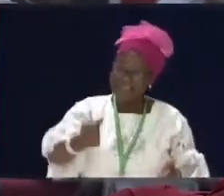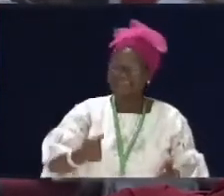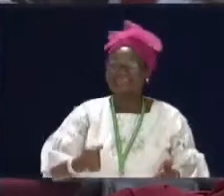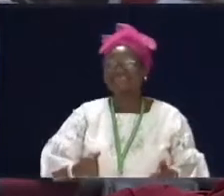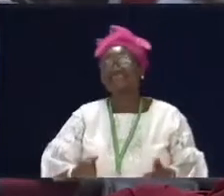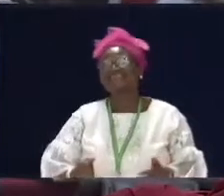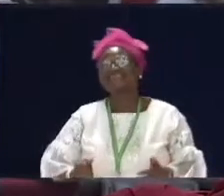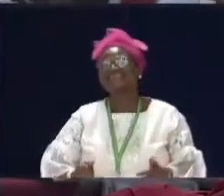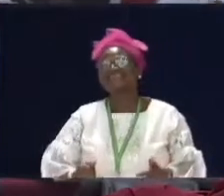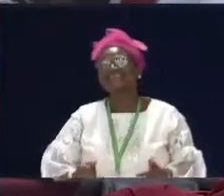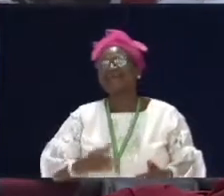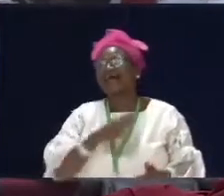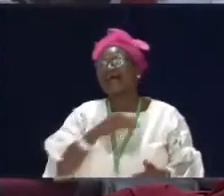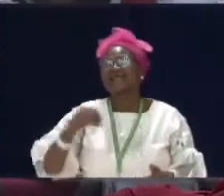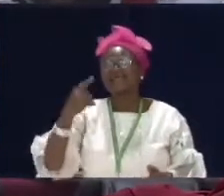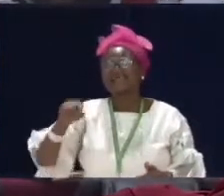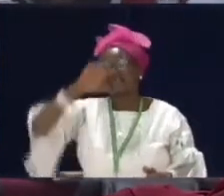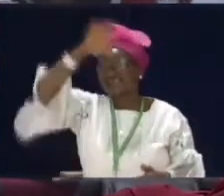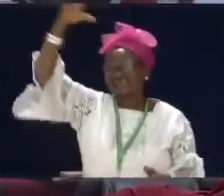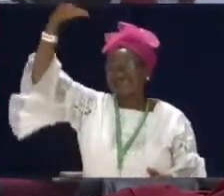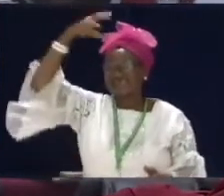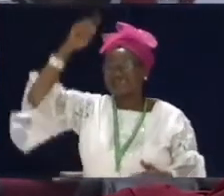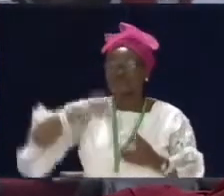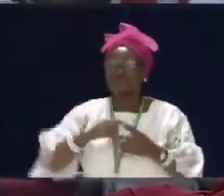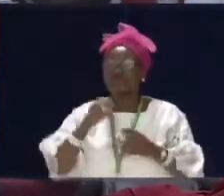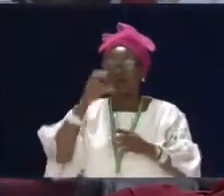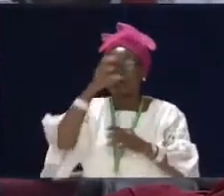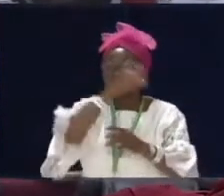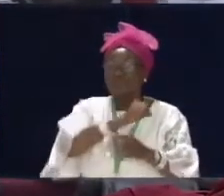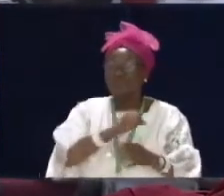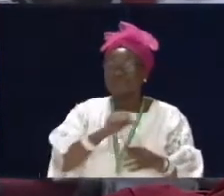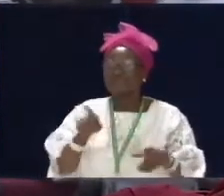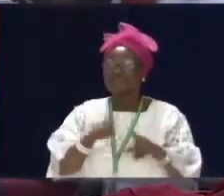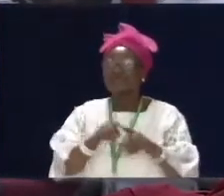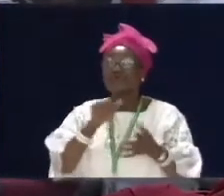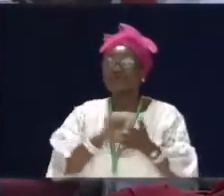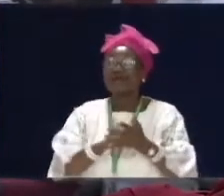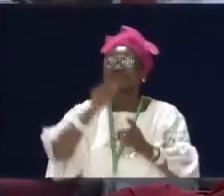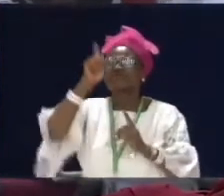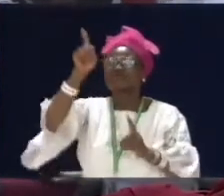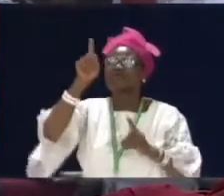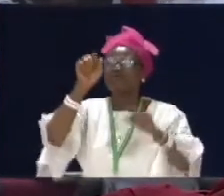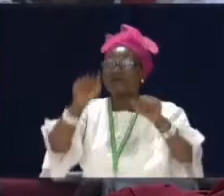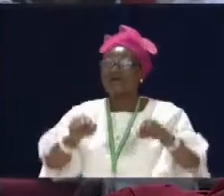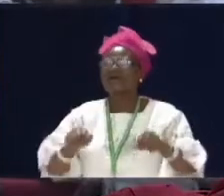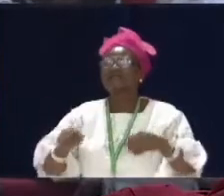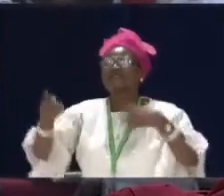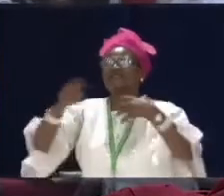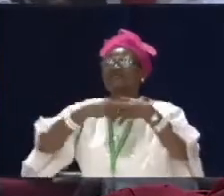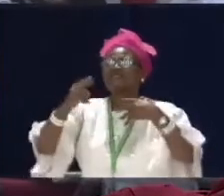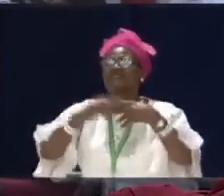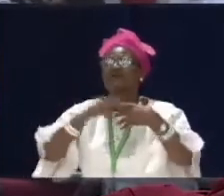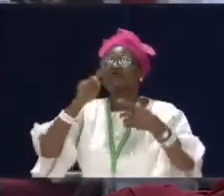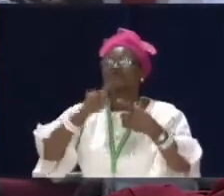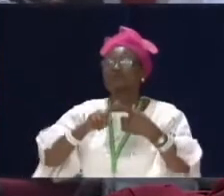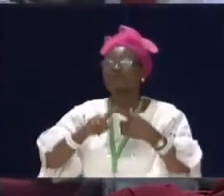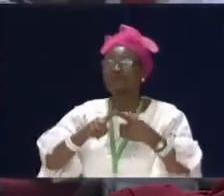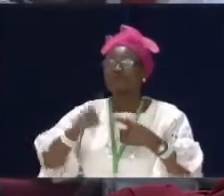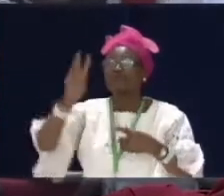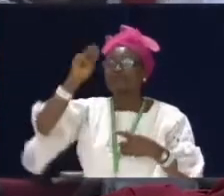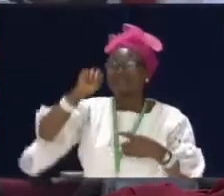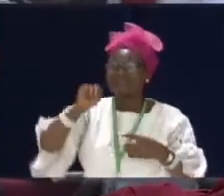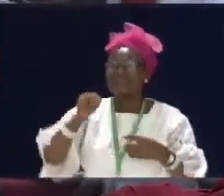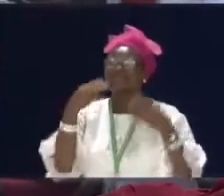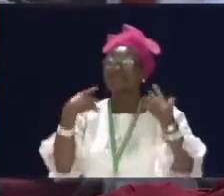And the grace to give so that you can return to them abundantly. Give to them in